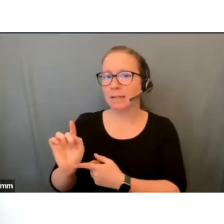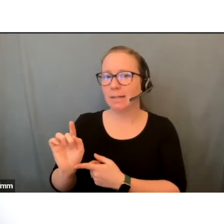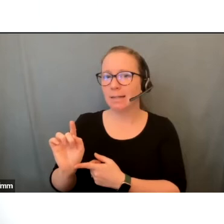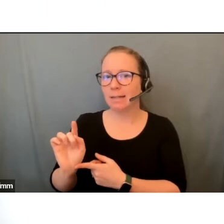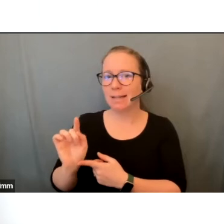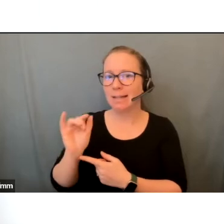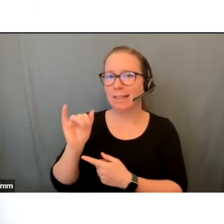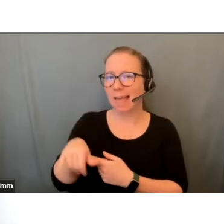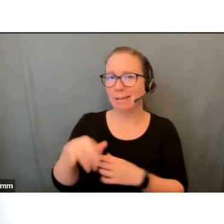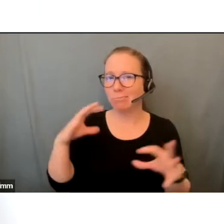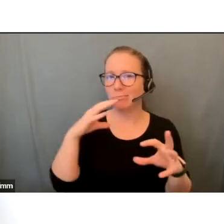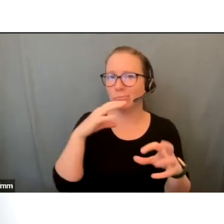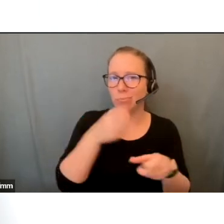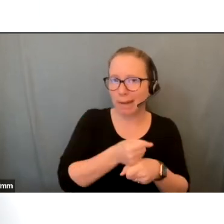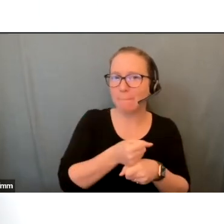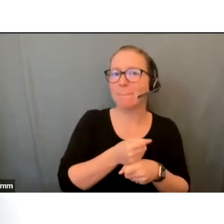recap?